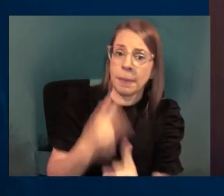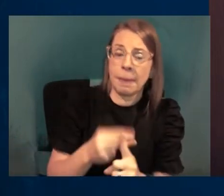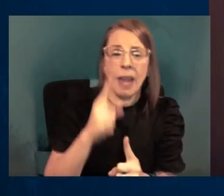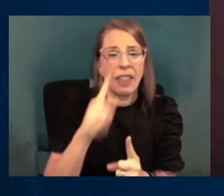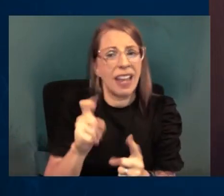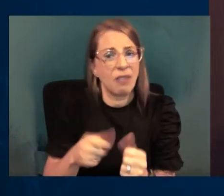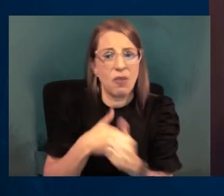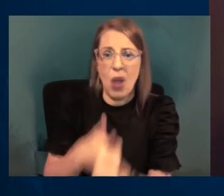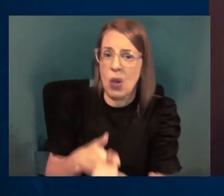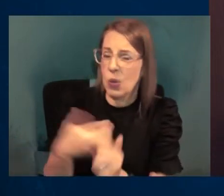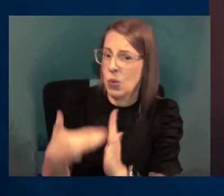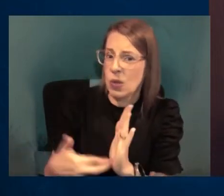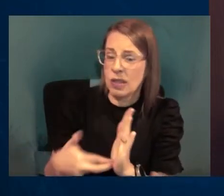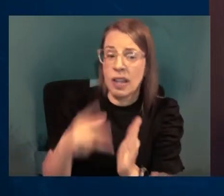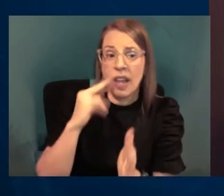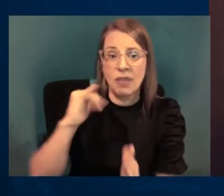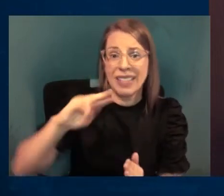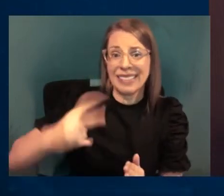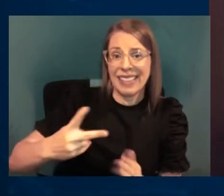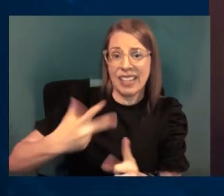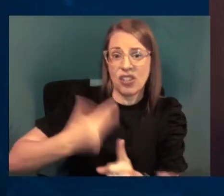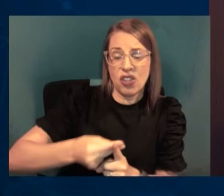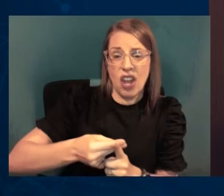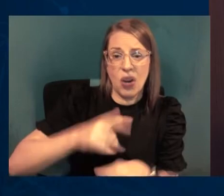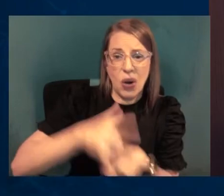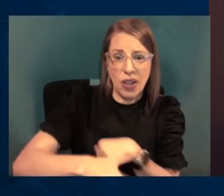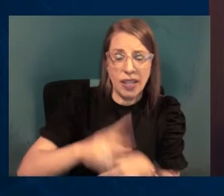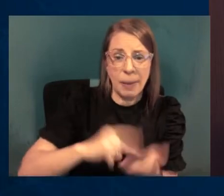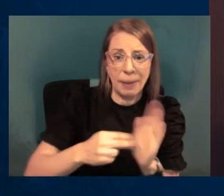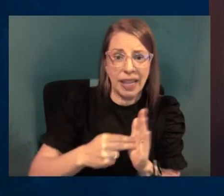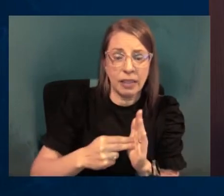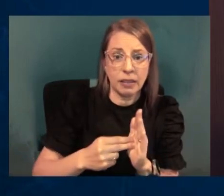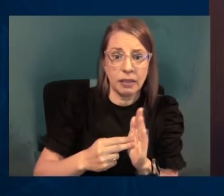going to get that second shot early may not help you as much as you need it to.